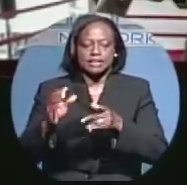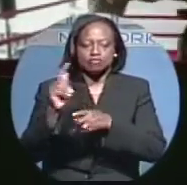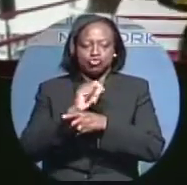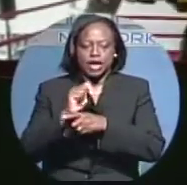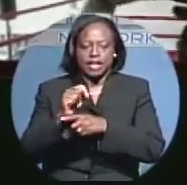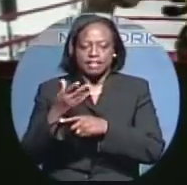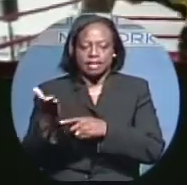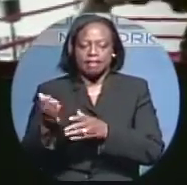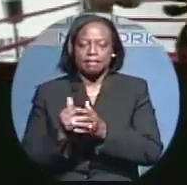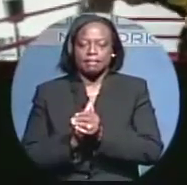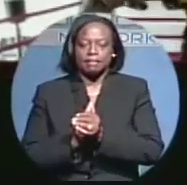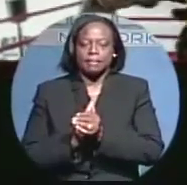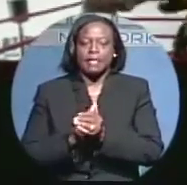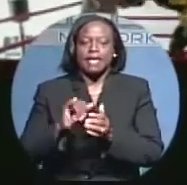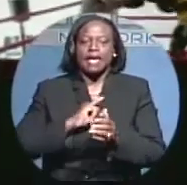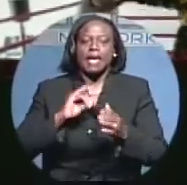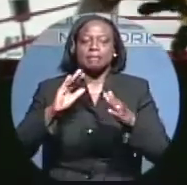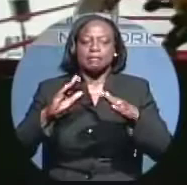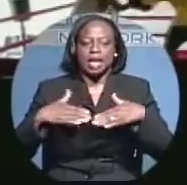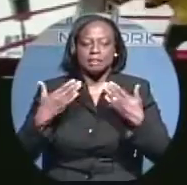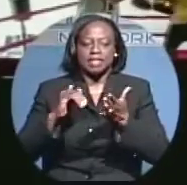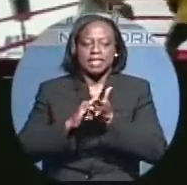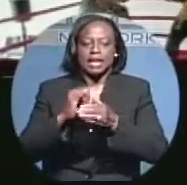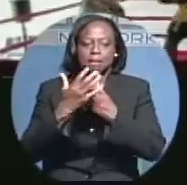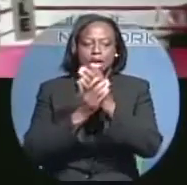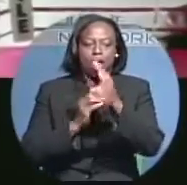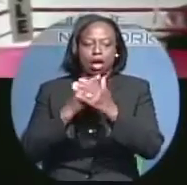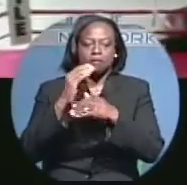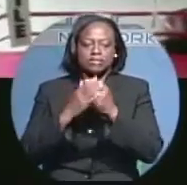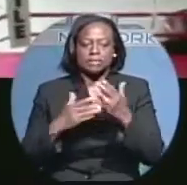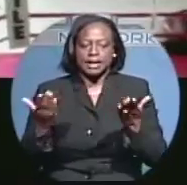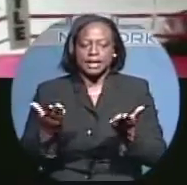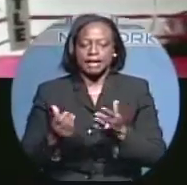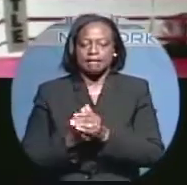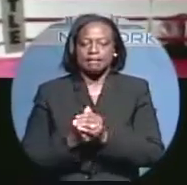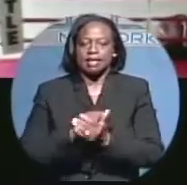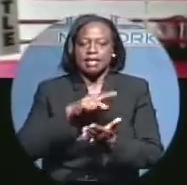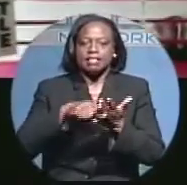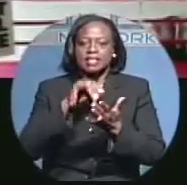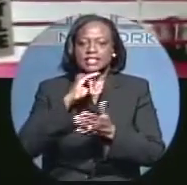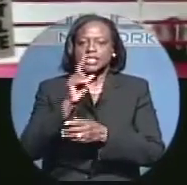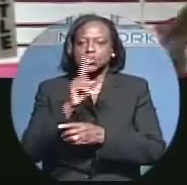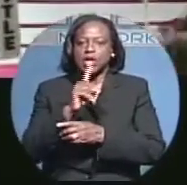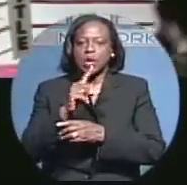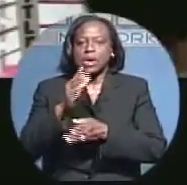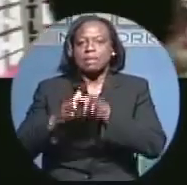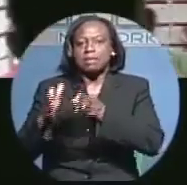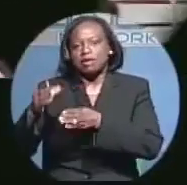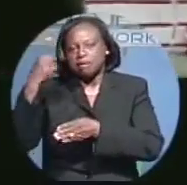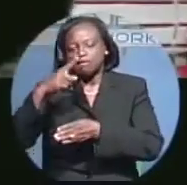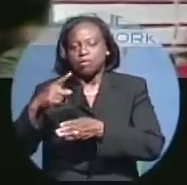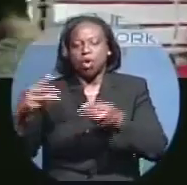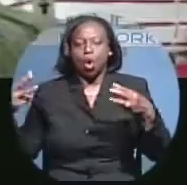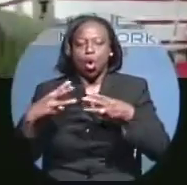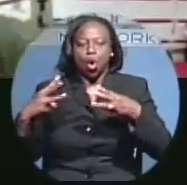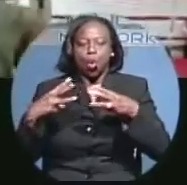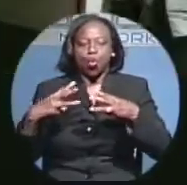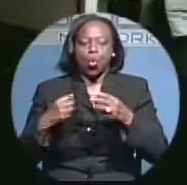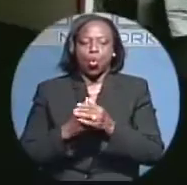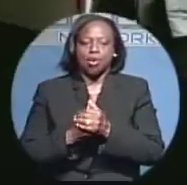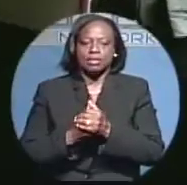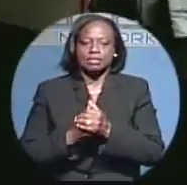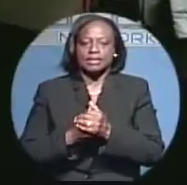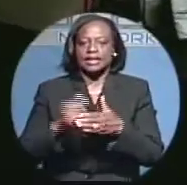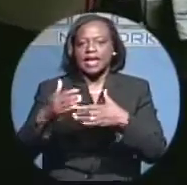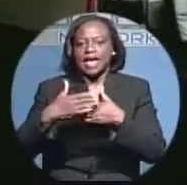Champion. And I'm very comfortable here. And this is where we are preparing for warfare. And hopefully, after